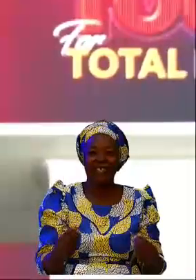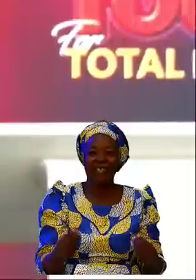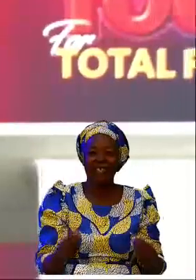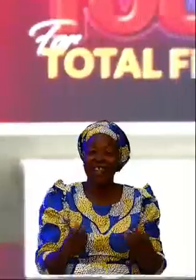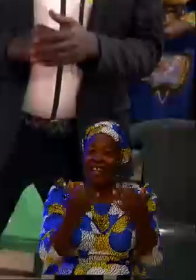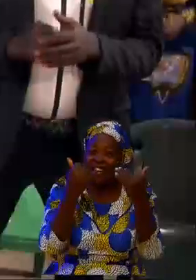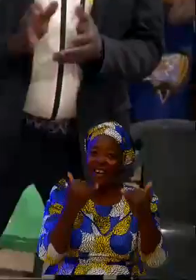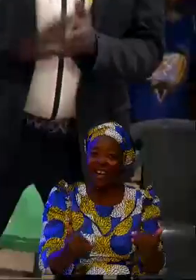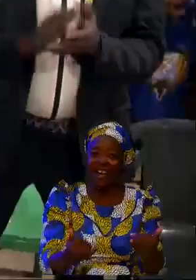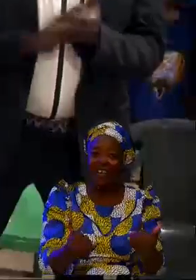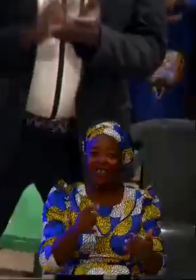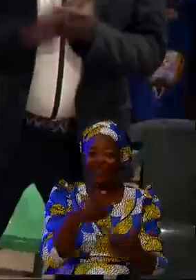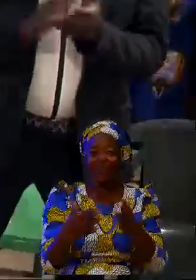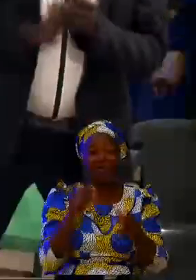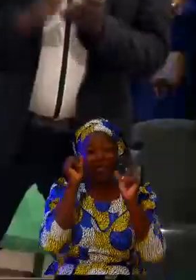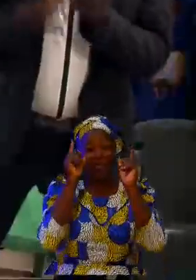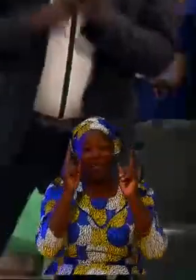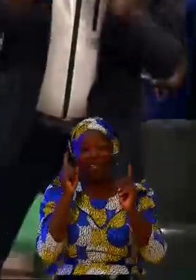solution.